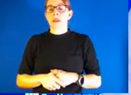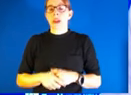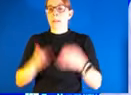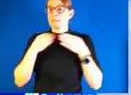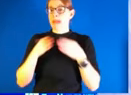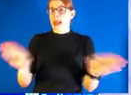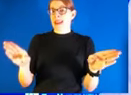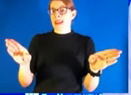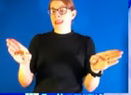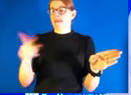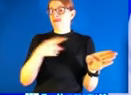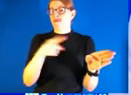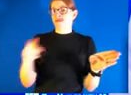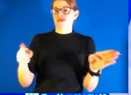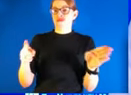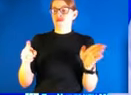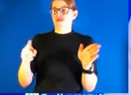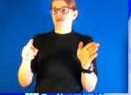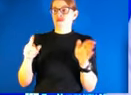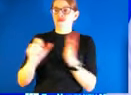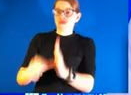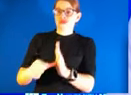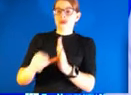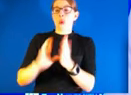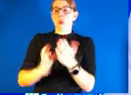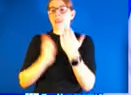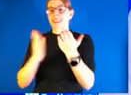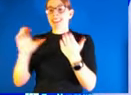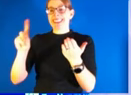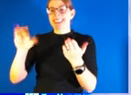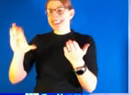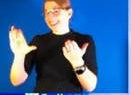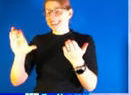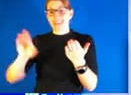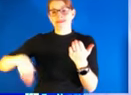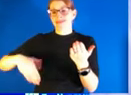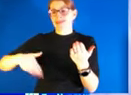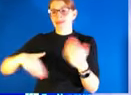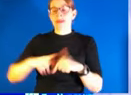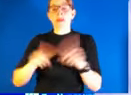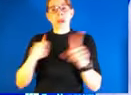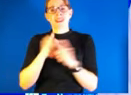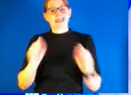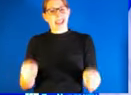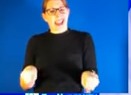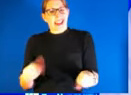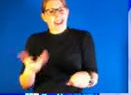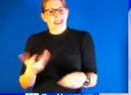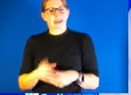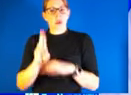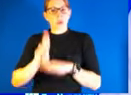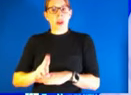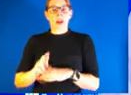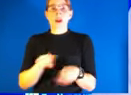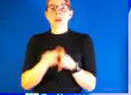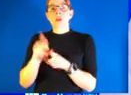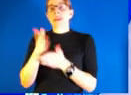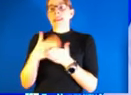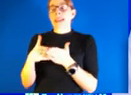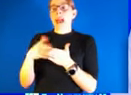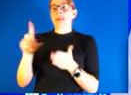been endorsed or recommended by the CDC, but certainly you can. Now, there also has been some